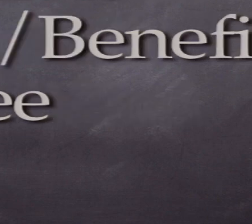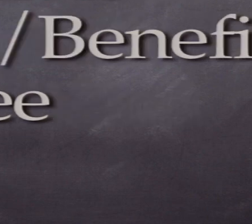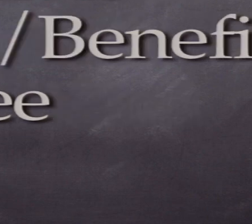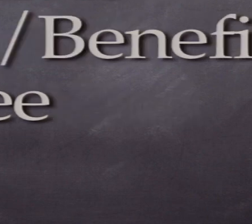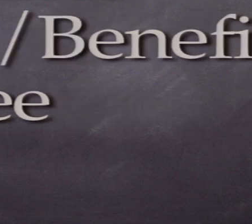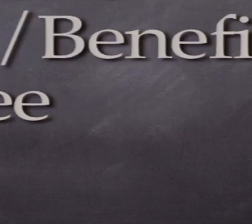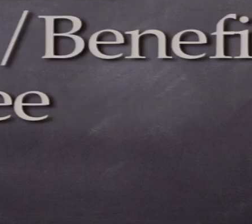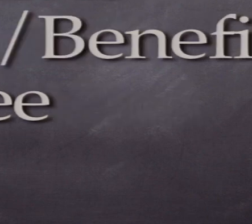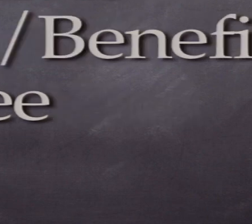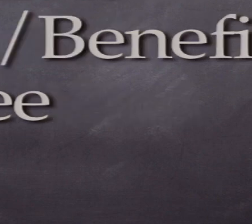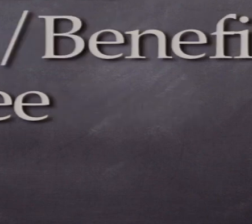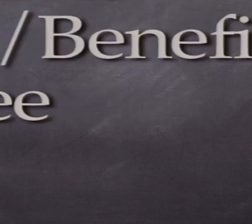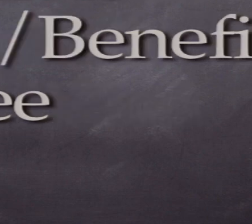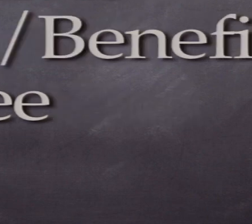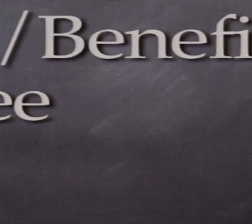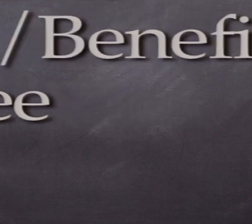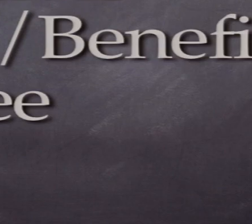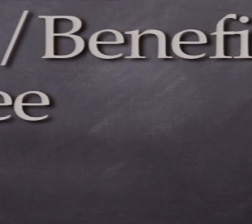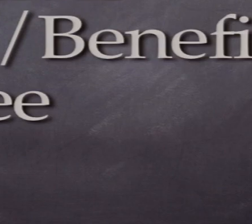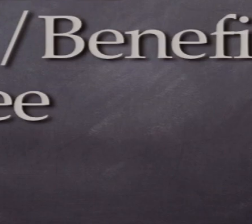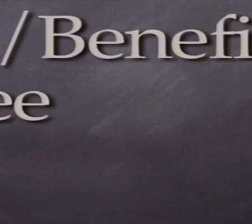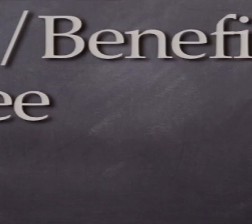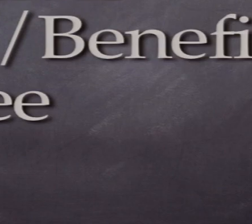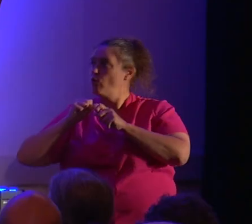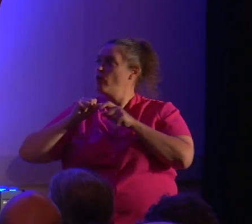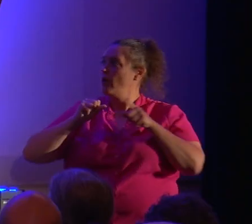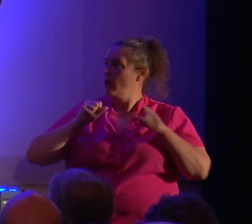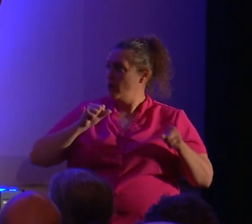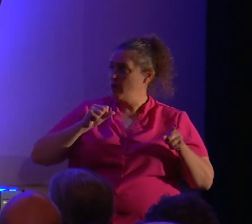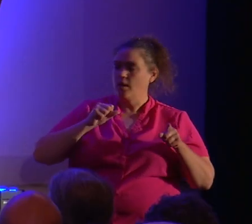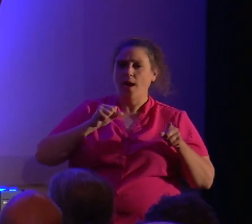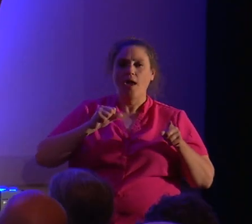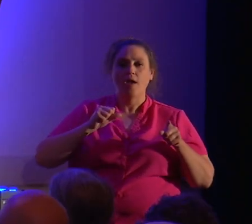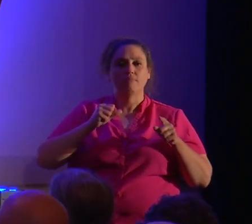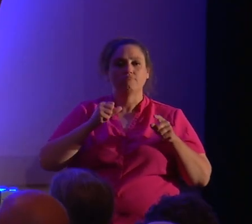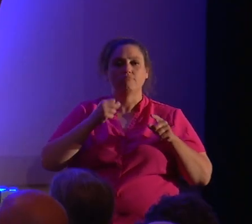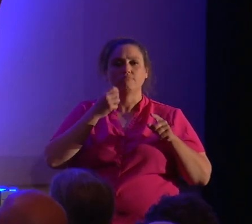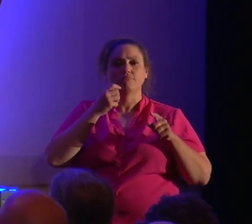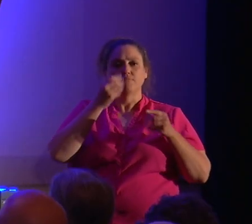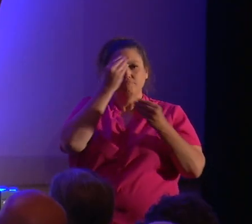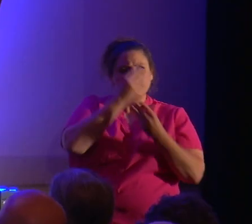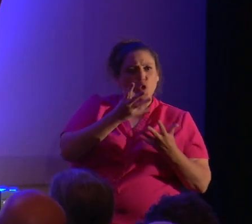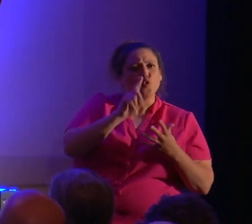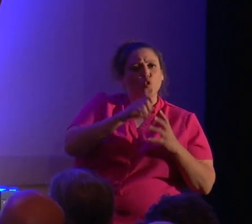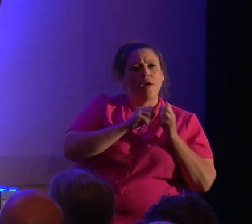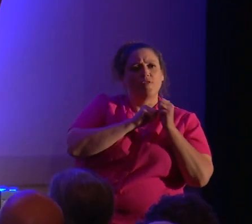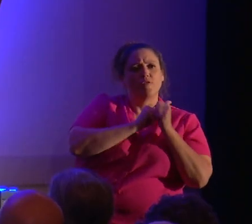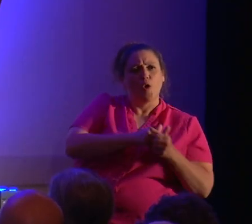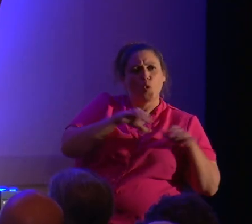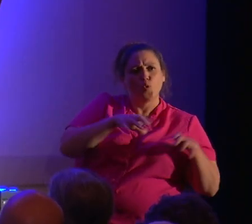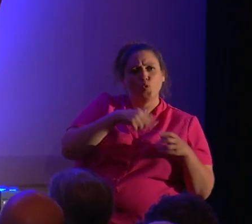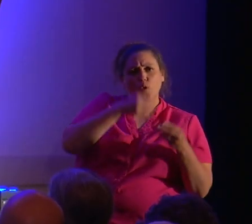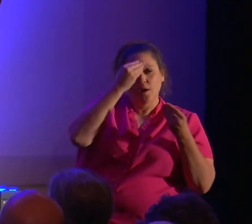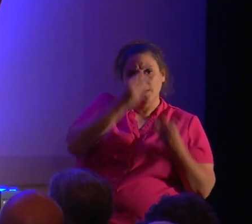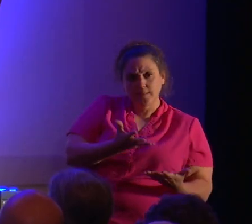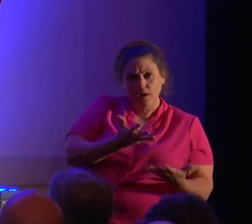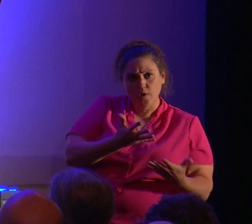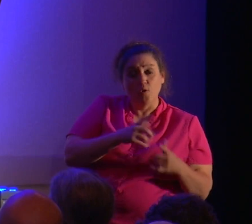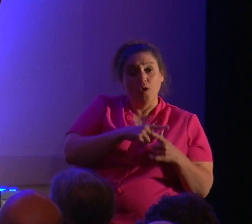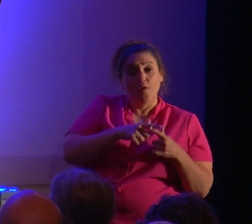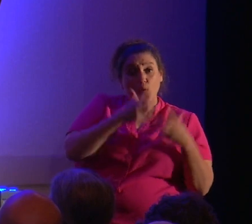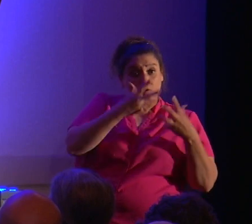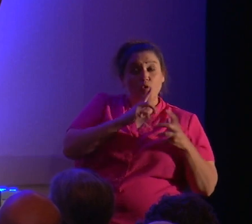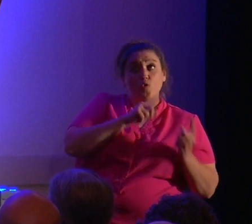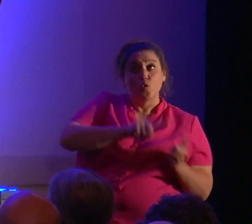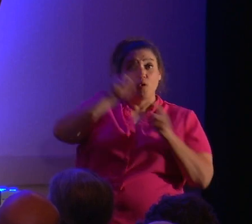so that they can, you know, the benefits, the big benefits, do what we say here, and you get to go up to the big party in the sky, the after party,